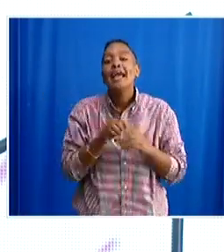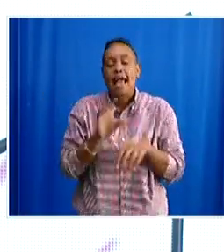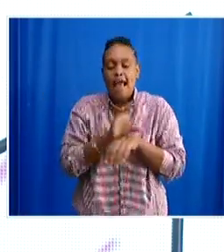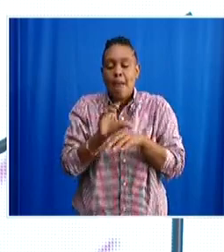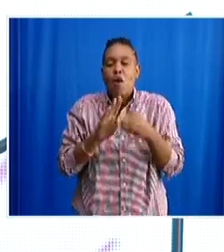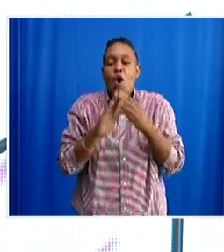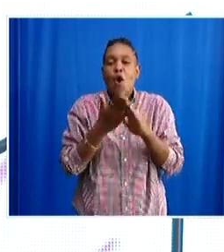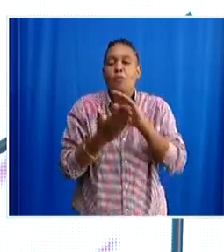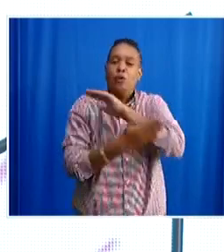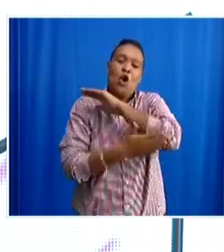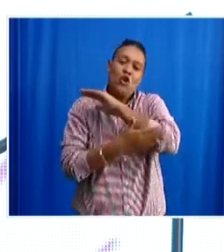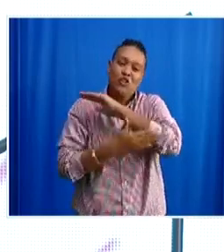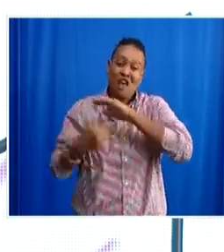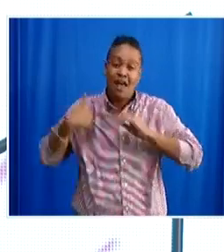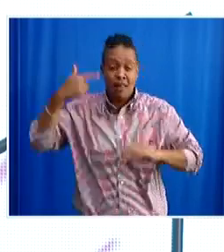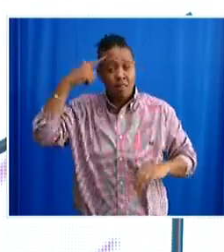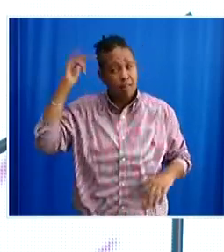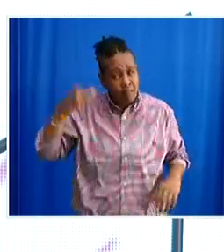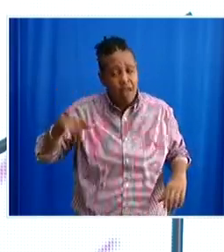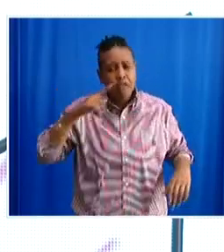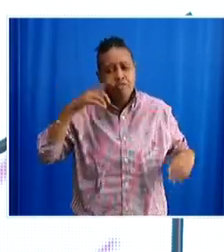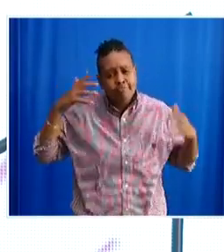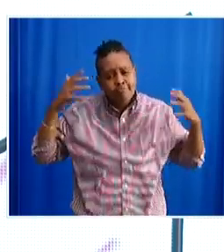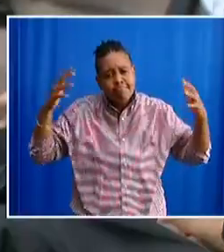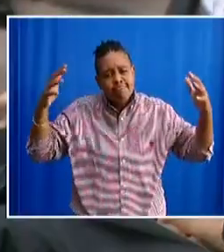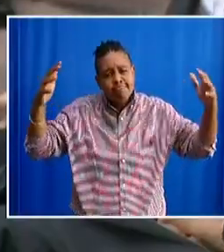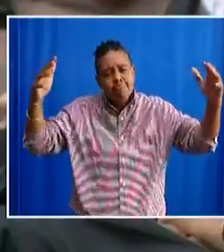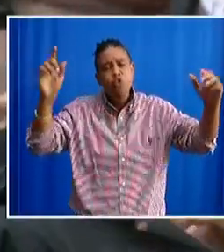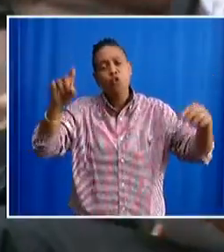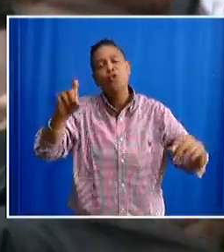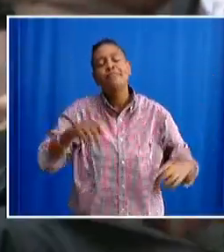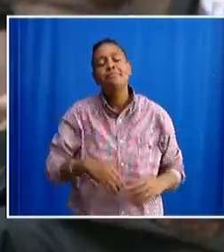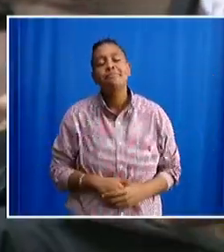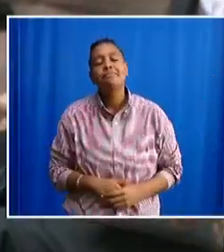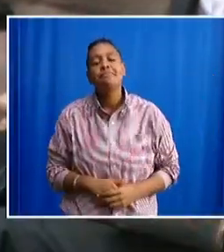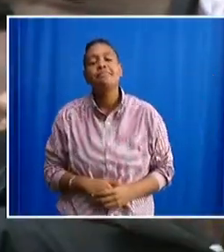state. And I think that's a significant achievement that deserves a round of applause.